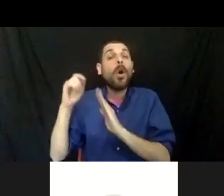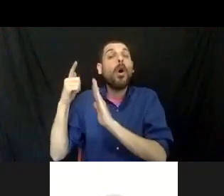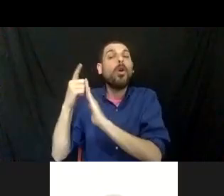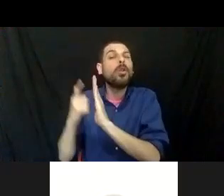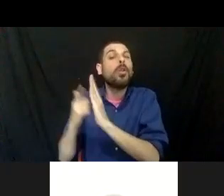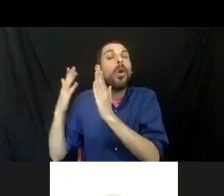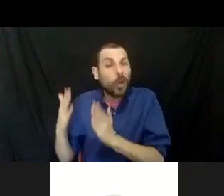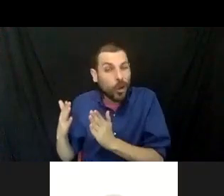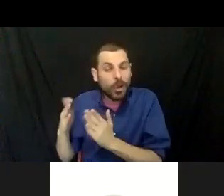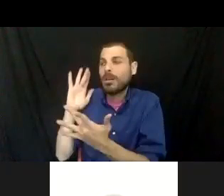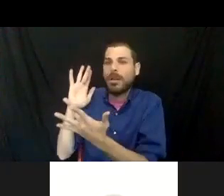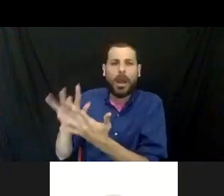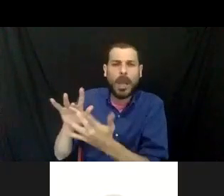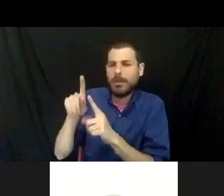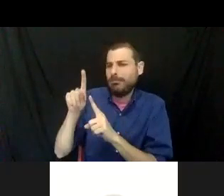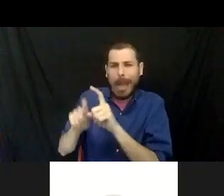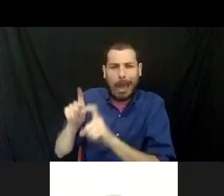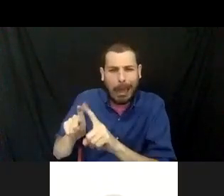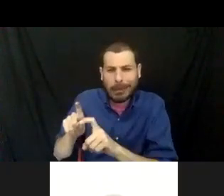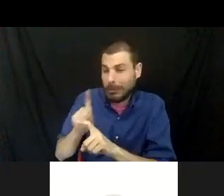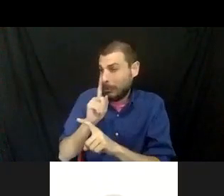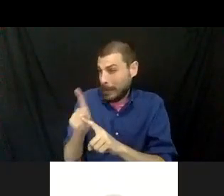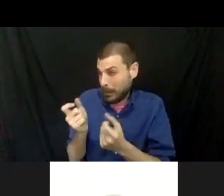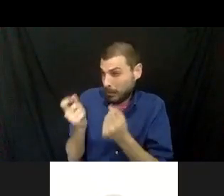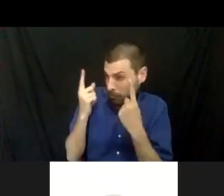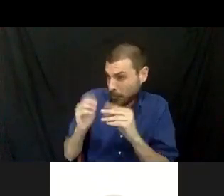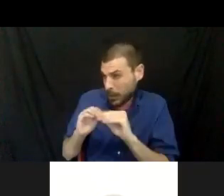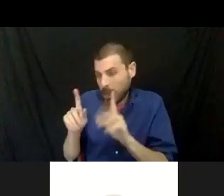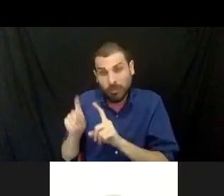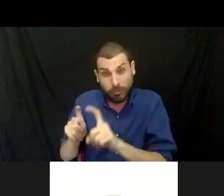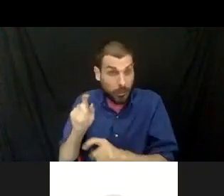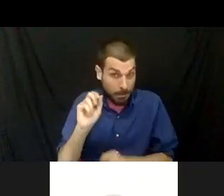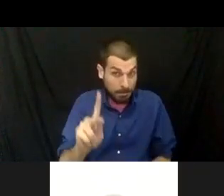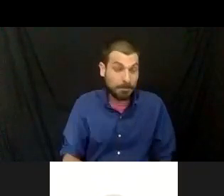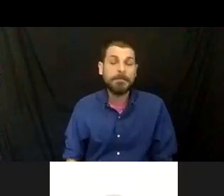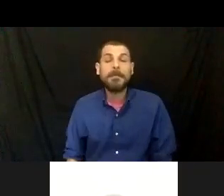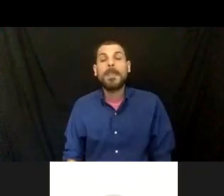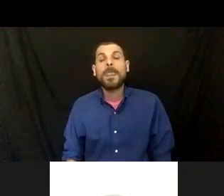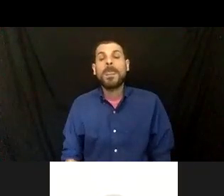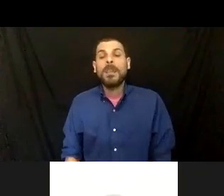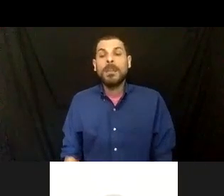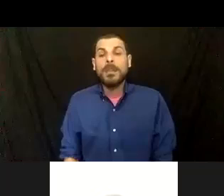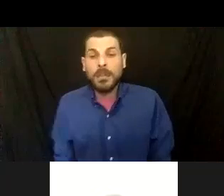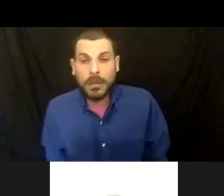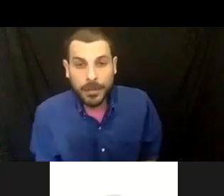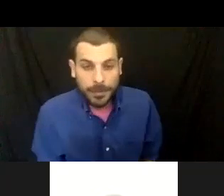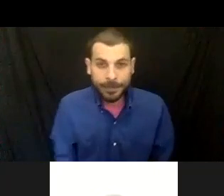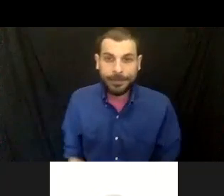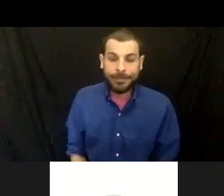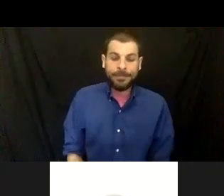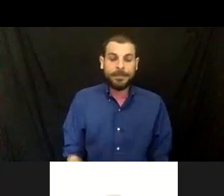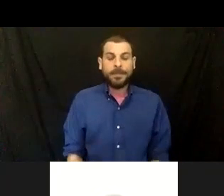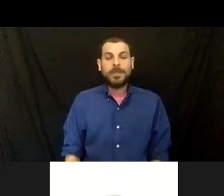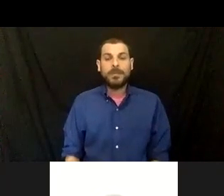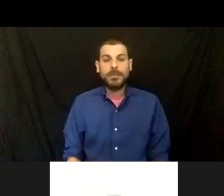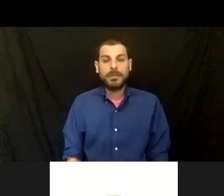page when it comes to that kind of information. Okay. And the last thing I want to talk